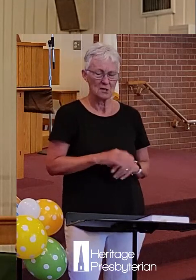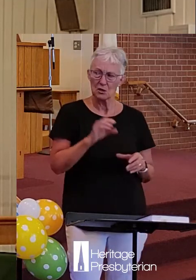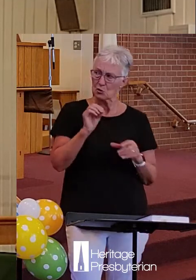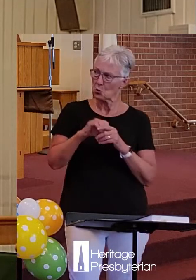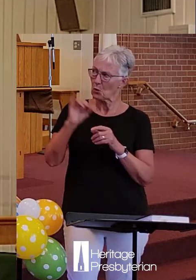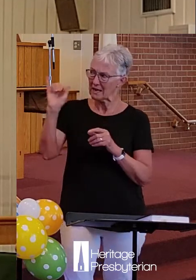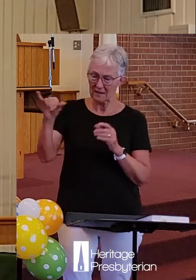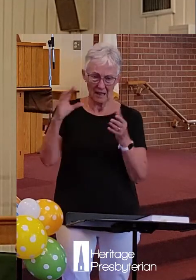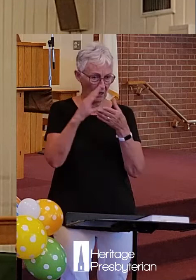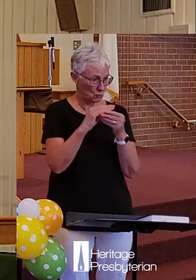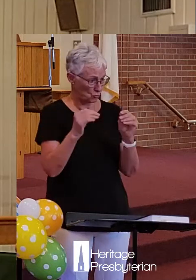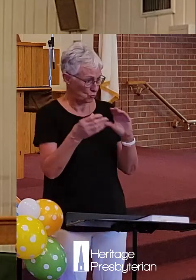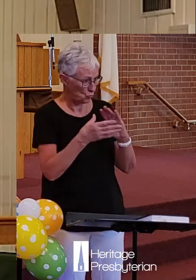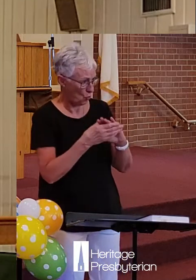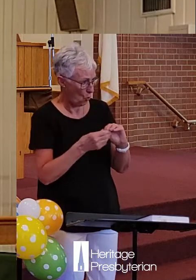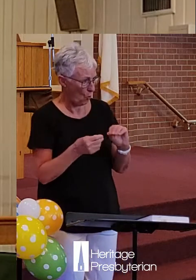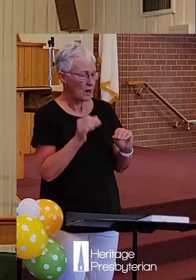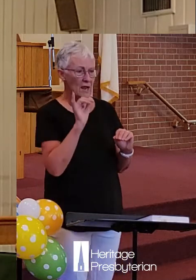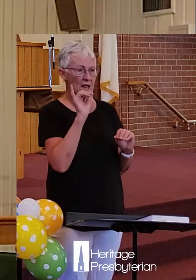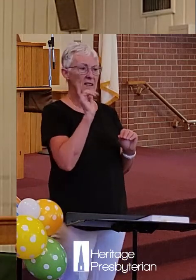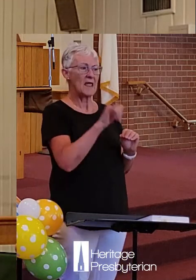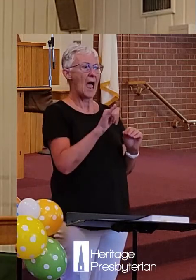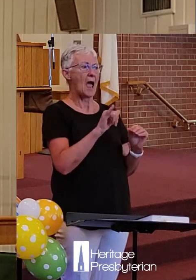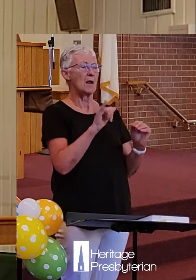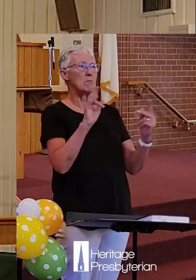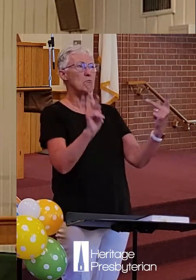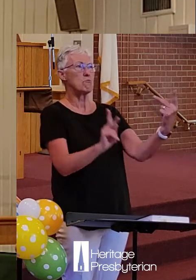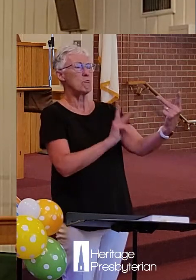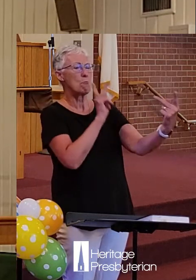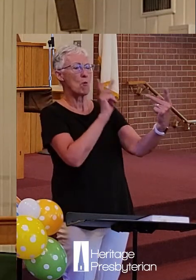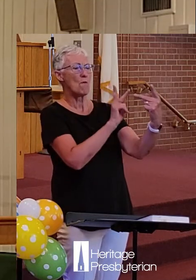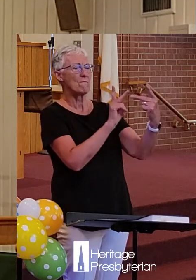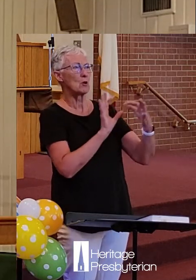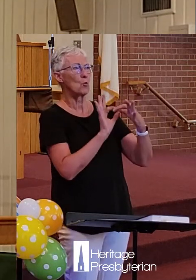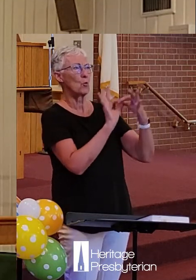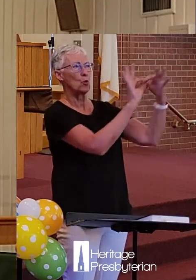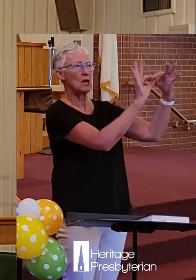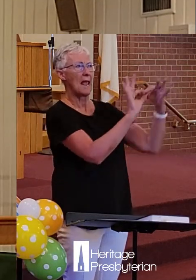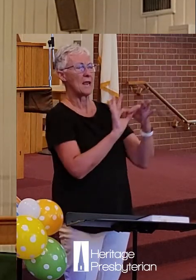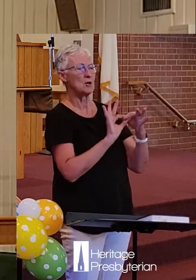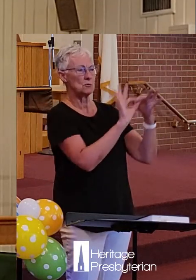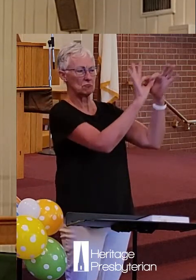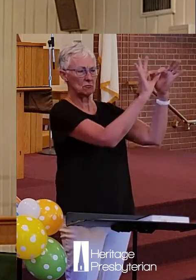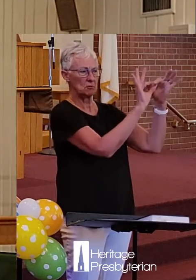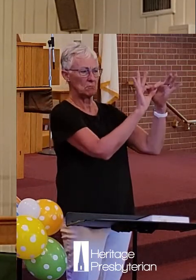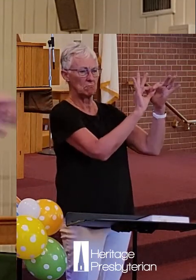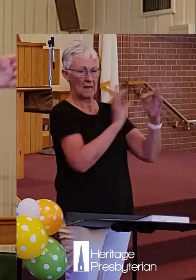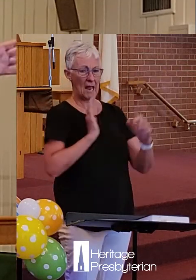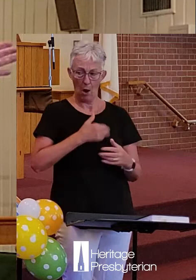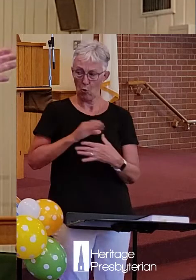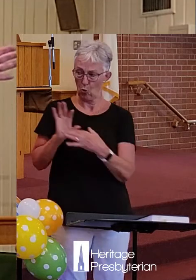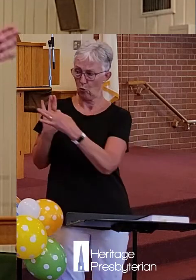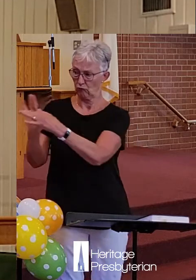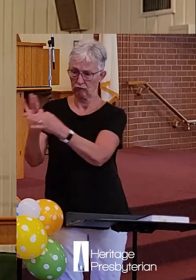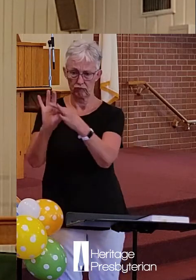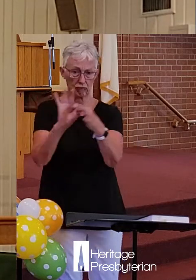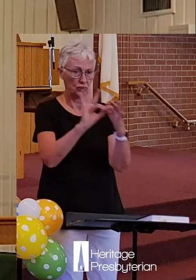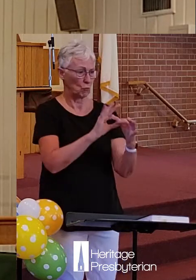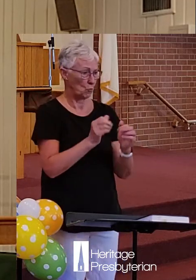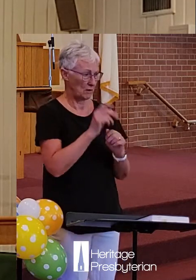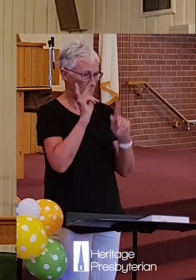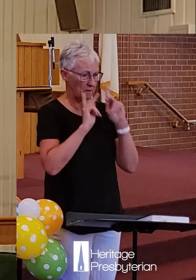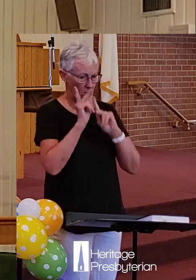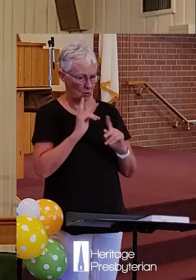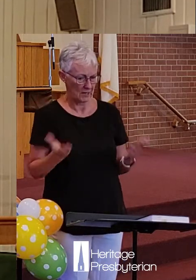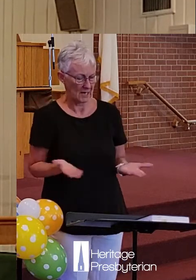That perfect relationship that all other relationships are swallowed up in. The meeting